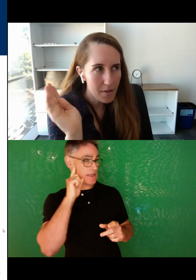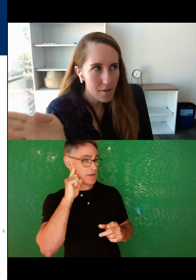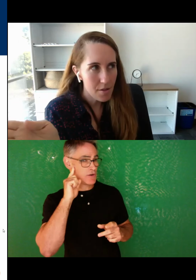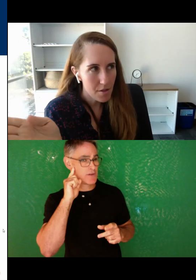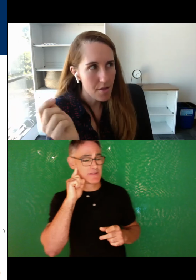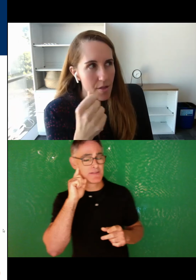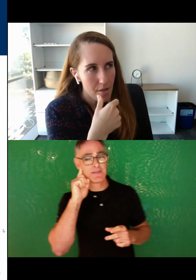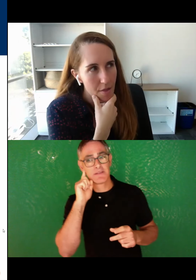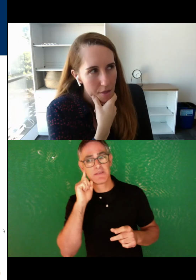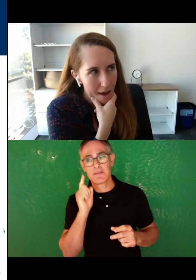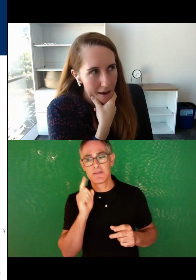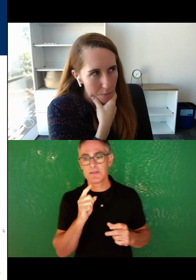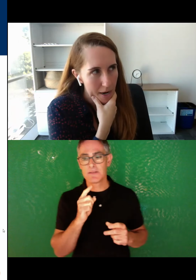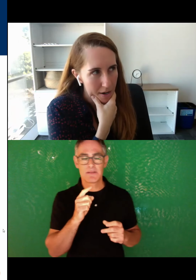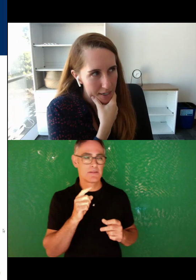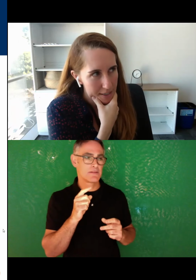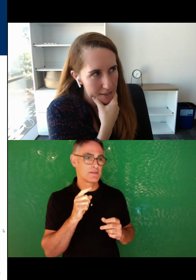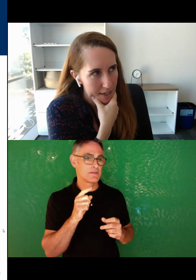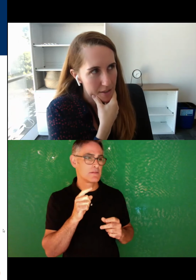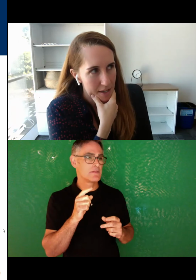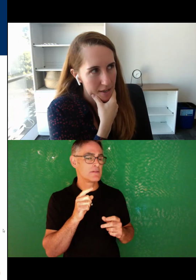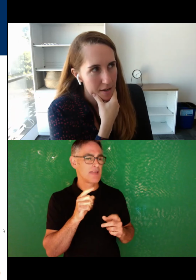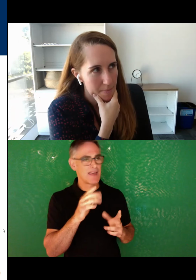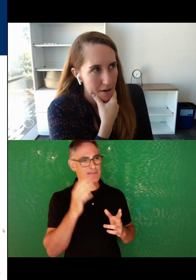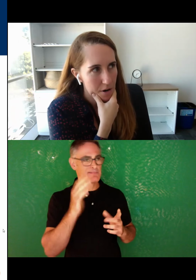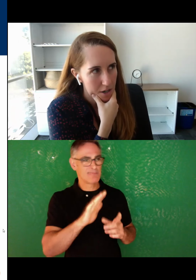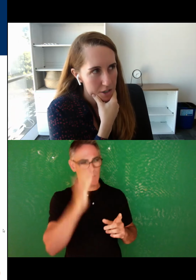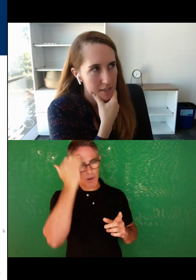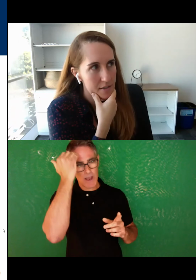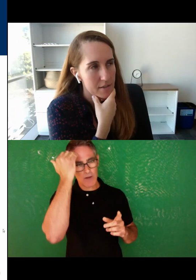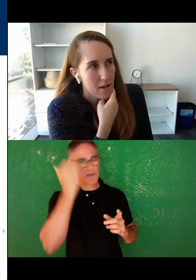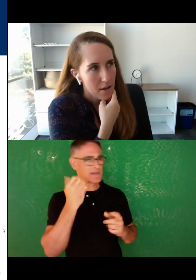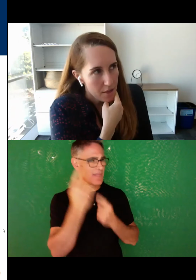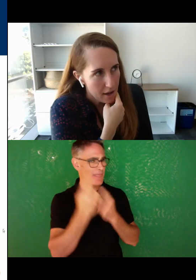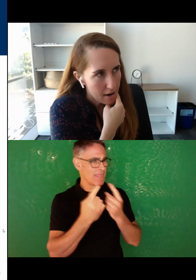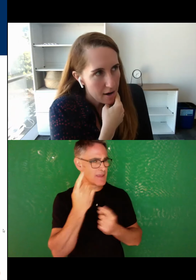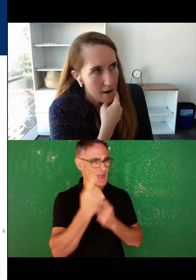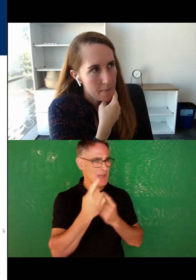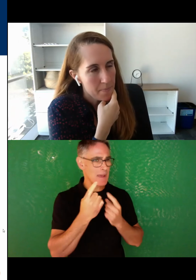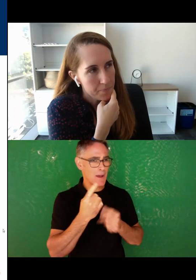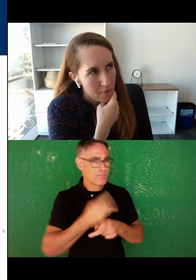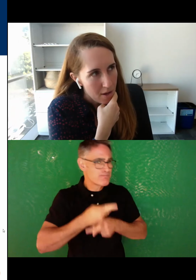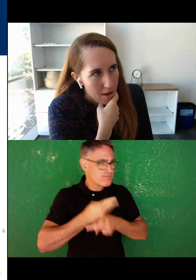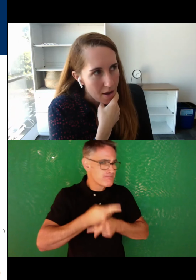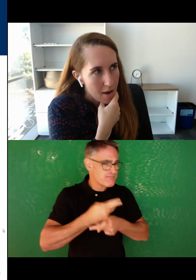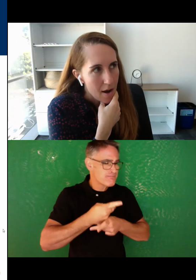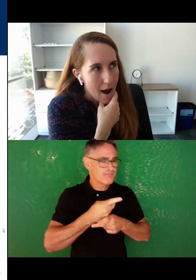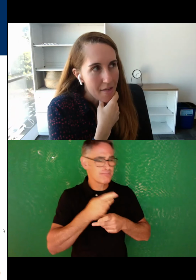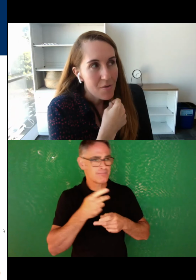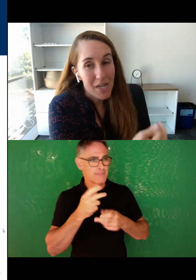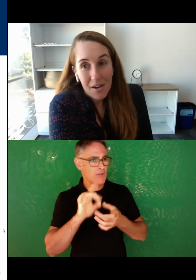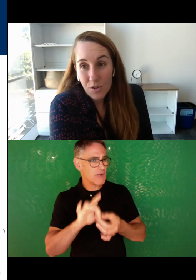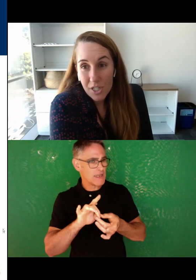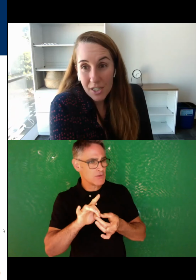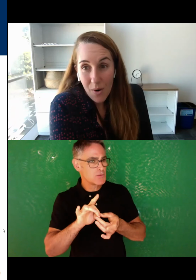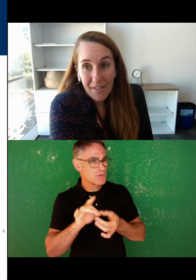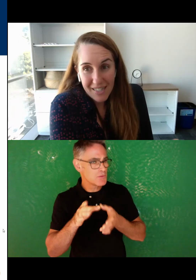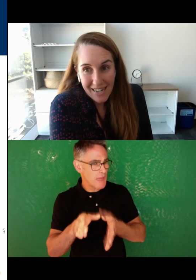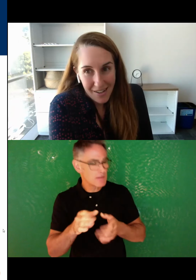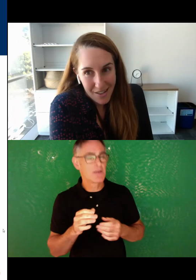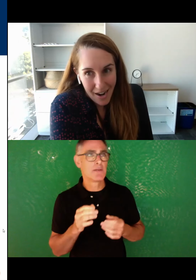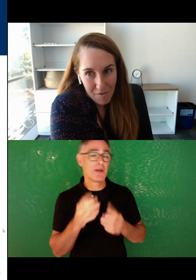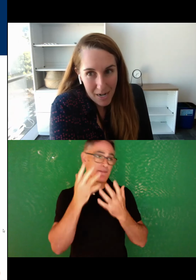like that awareness and like thinking about cautions there. I think we unfortunately